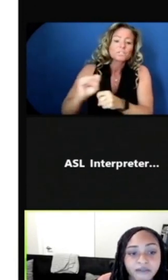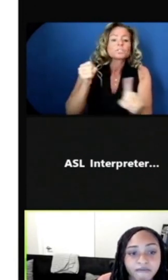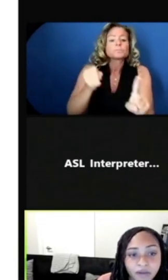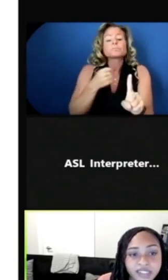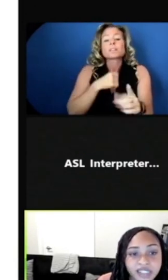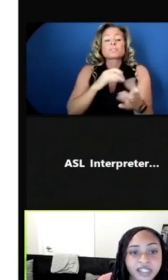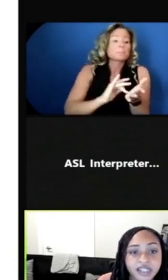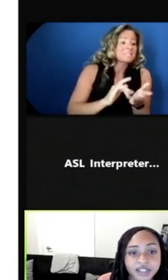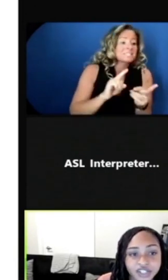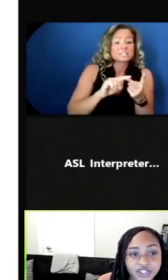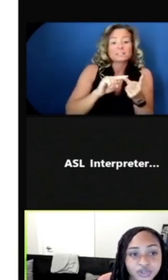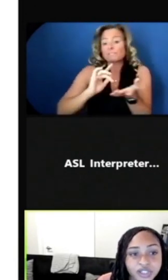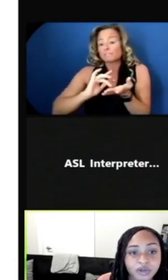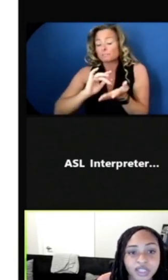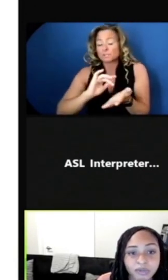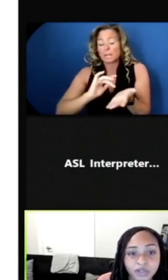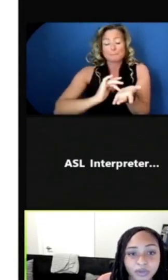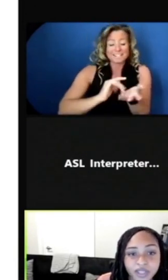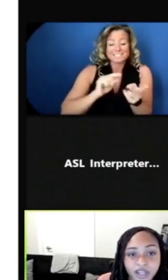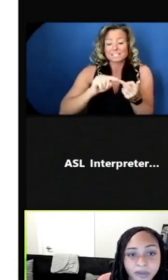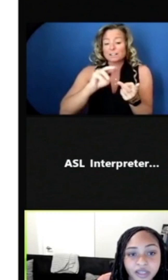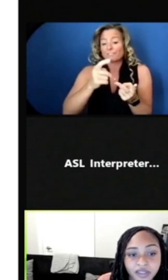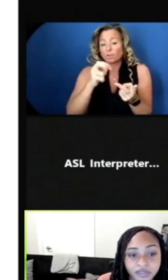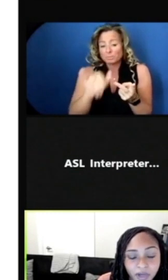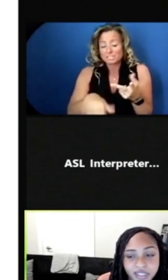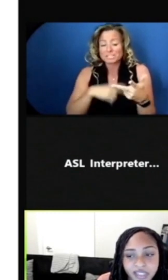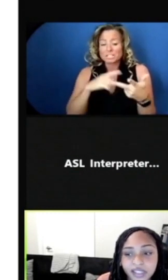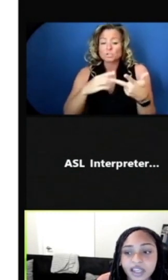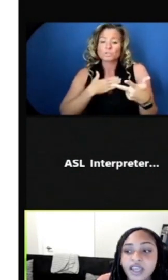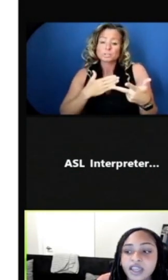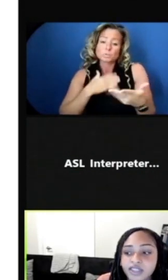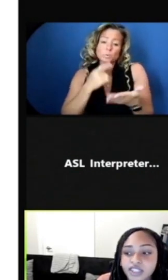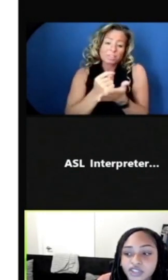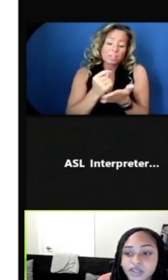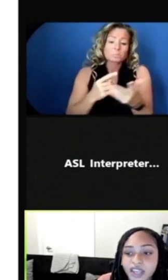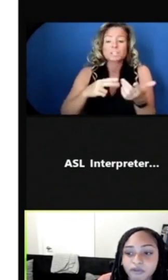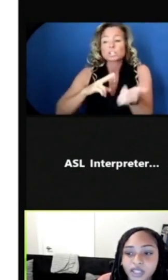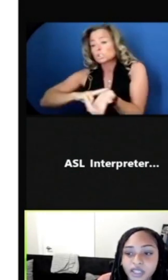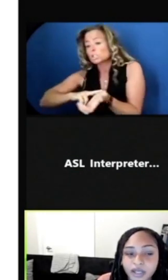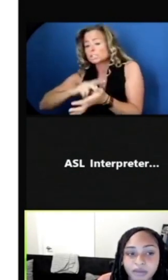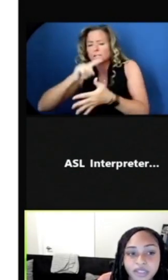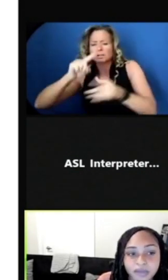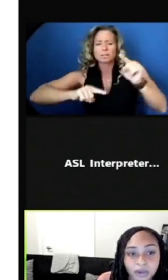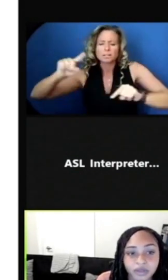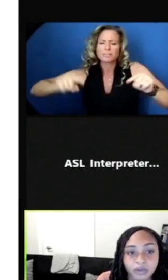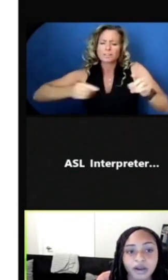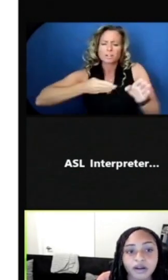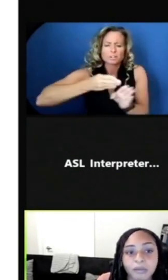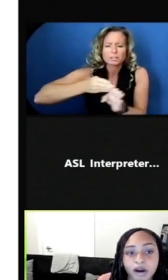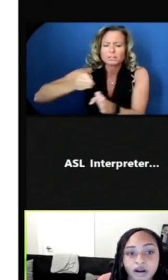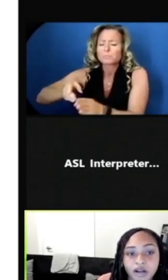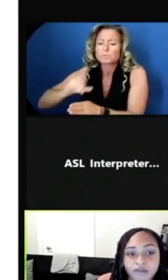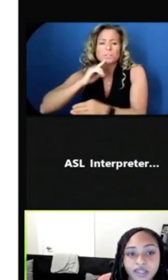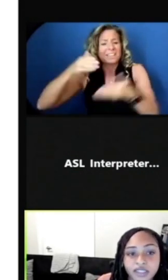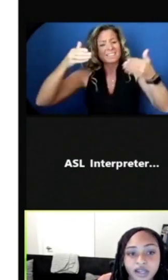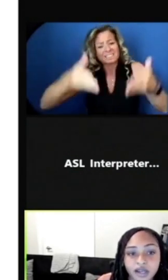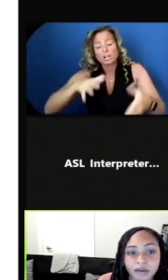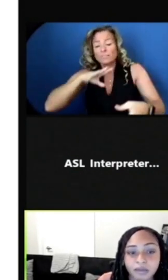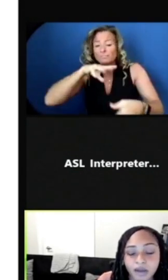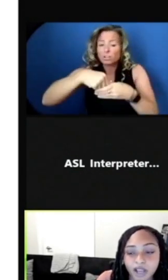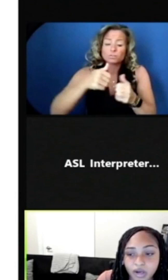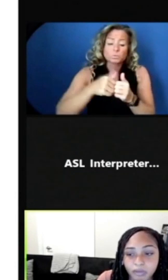medicine, pharmacy, dentistry, respiratory therapy, nursing. These students have really been able to be on the ground and a part of